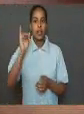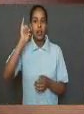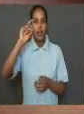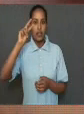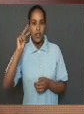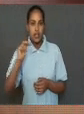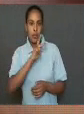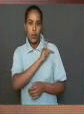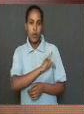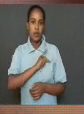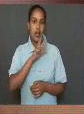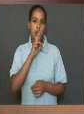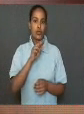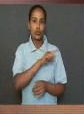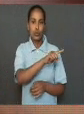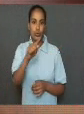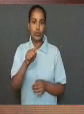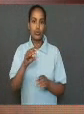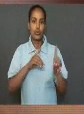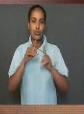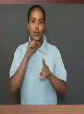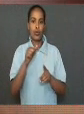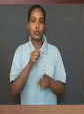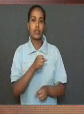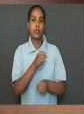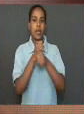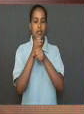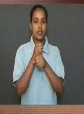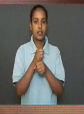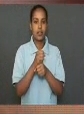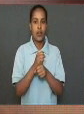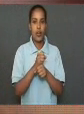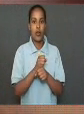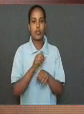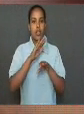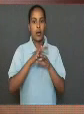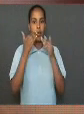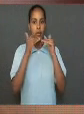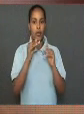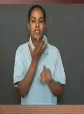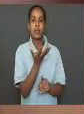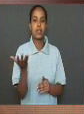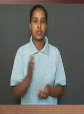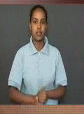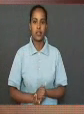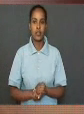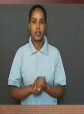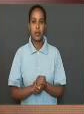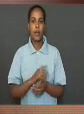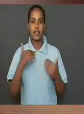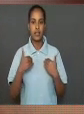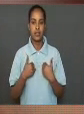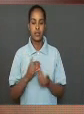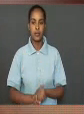Intensive properties are those that do not depend on the amount of substance that is